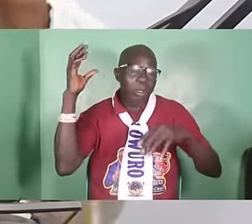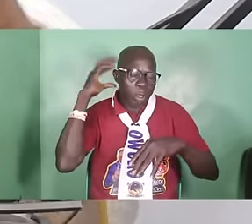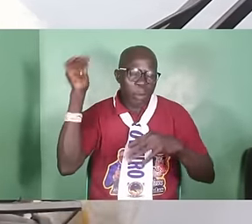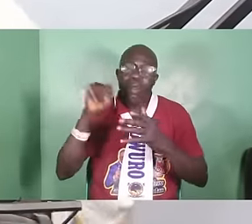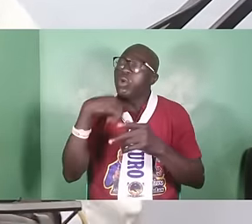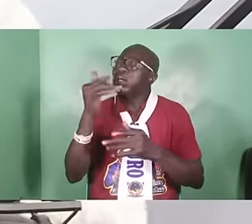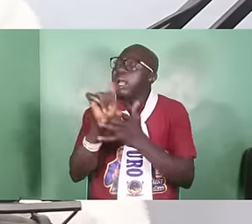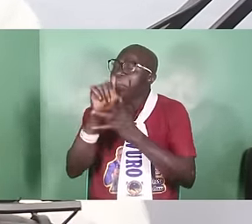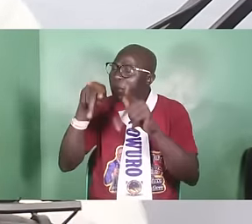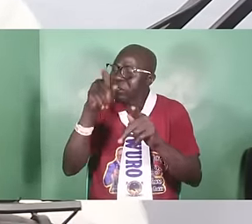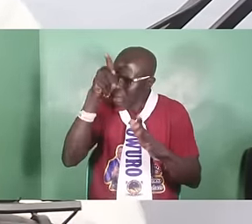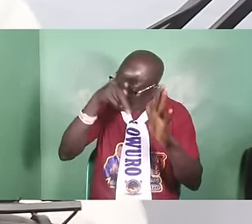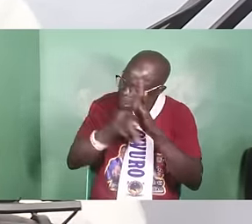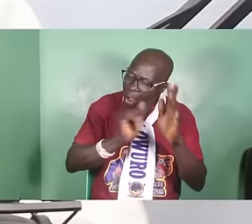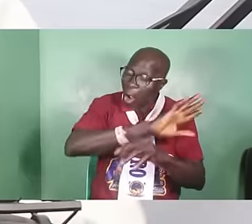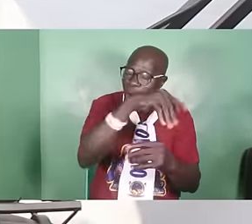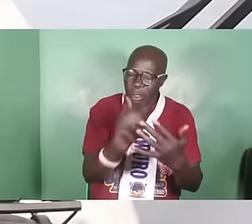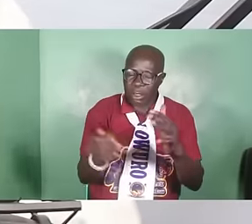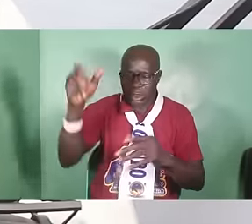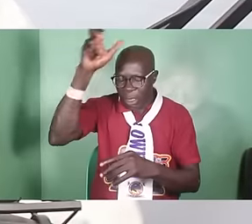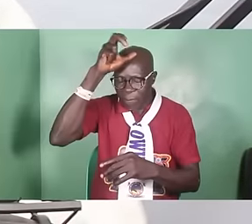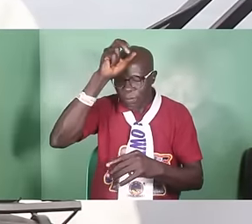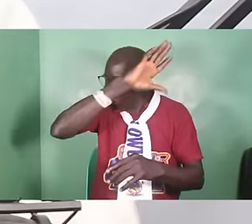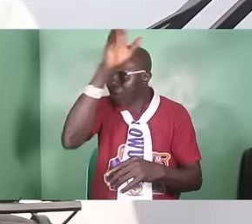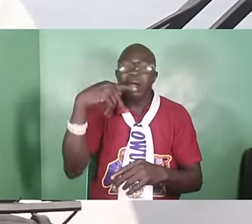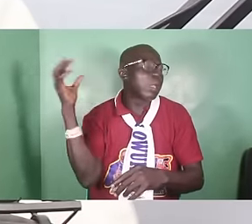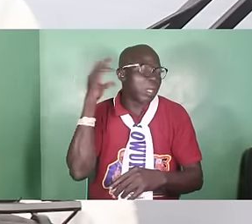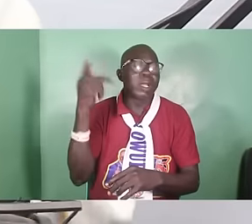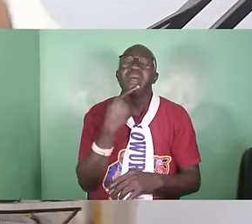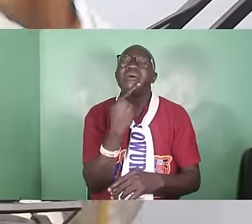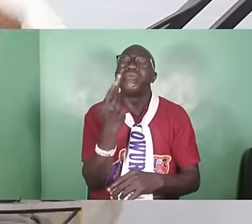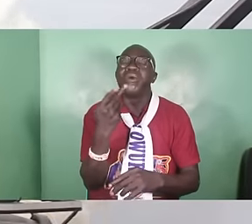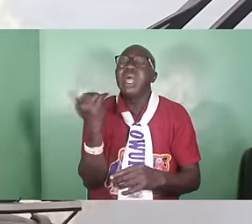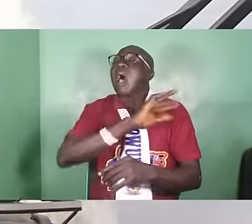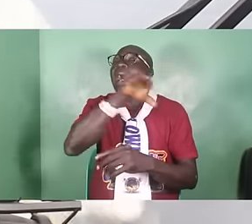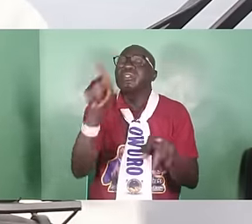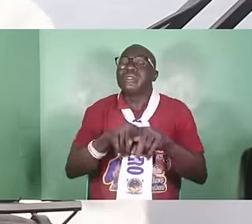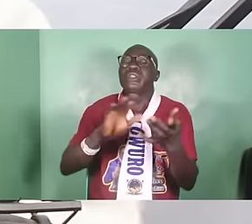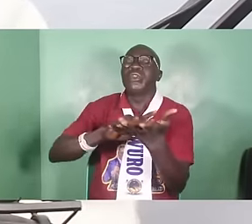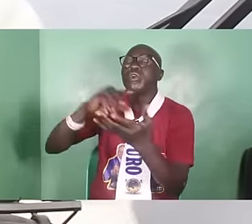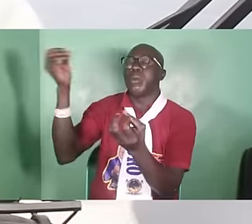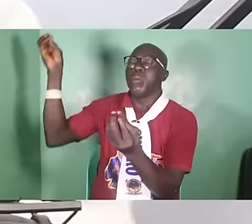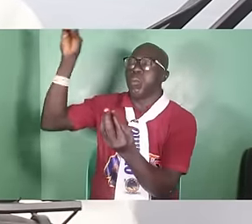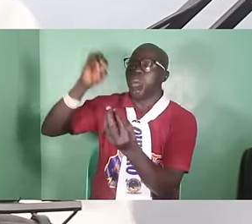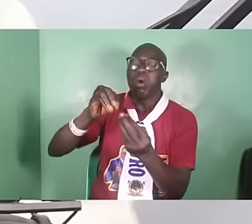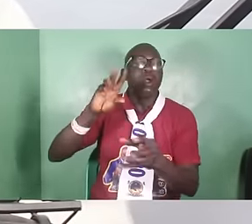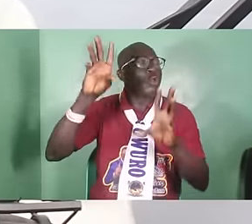En to pa awon mi ran. The one that killed the giant. But won gbo ohun e. But they did not hear him. Bi ogu e se poto. As glorious as it was. O se en to gbo ohun. There's